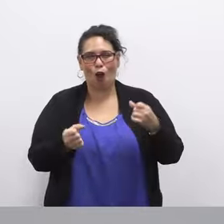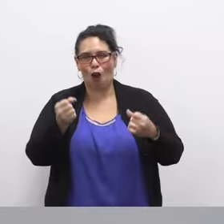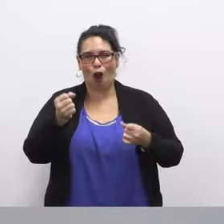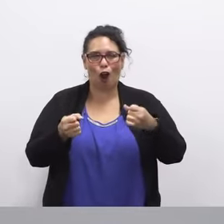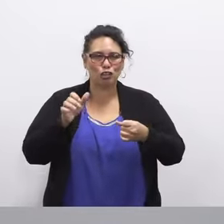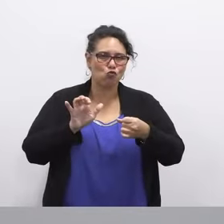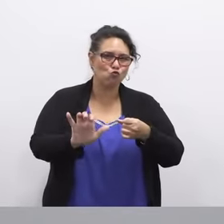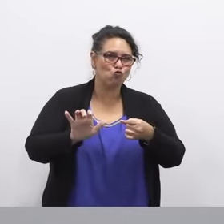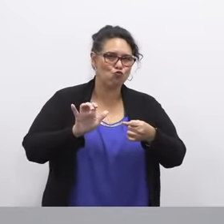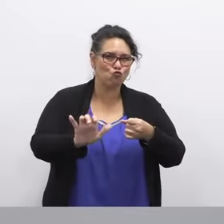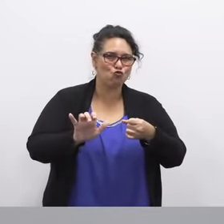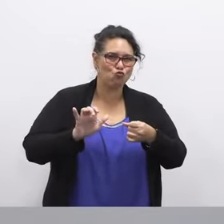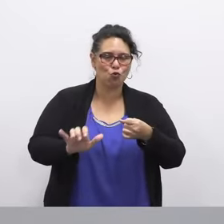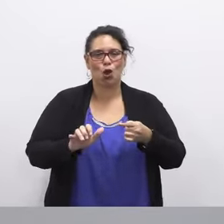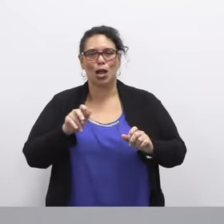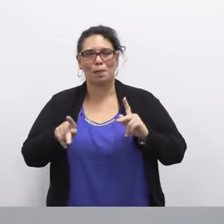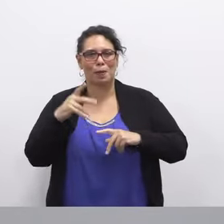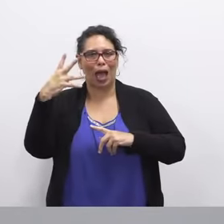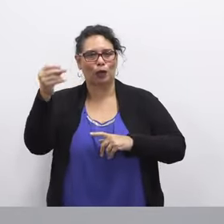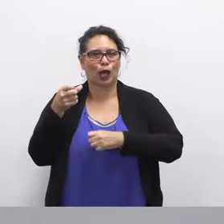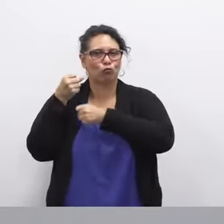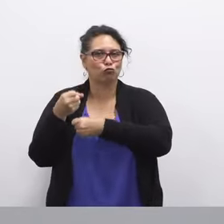Feels good to be a school board member today.